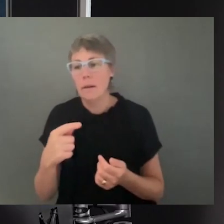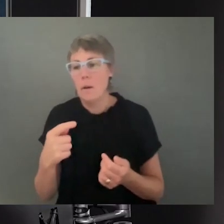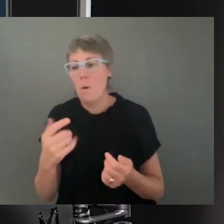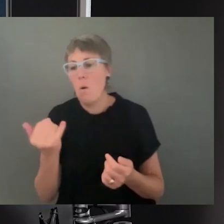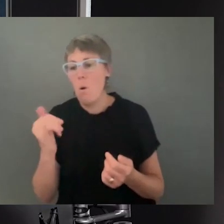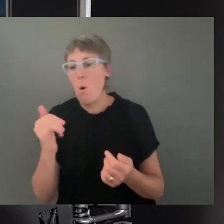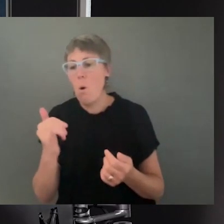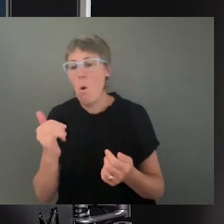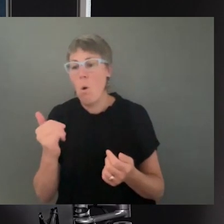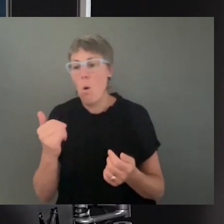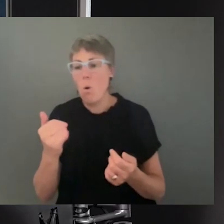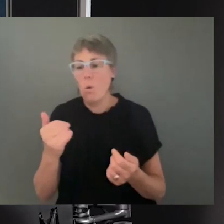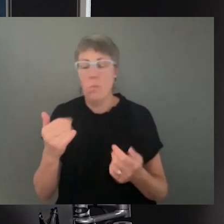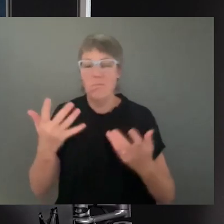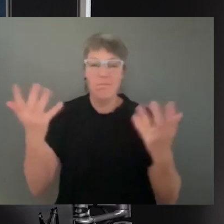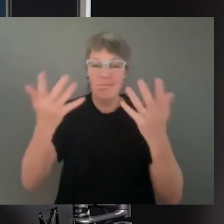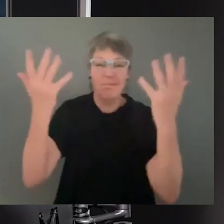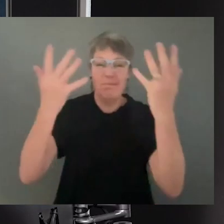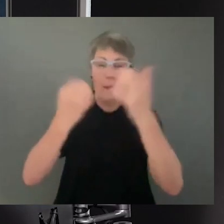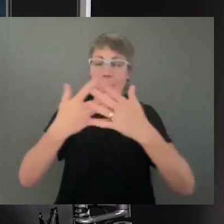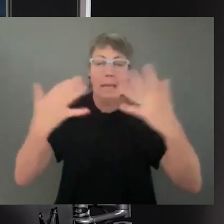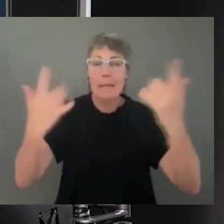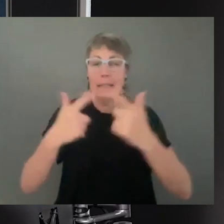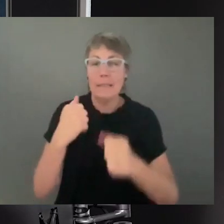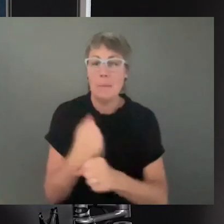or perhaps you are a wheelchair user.